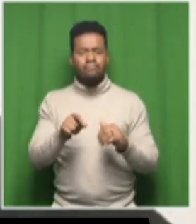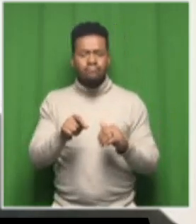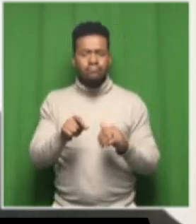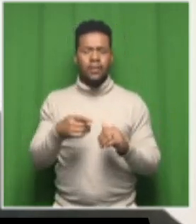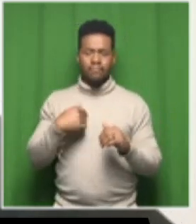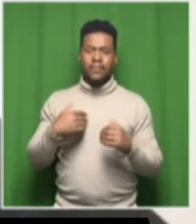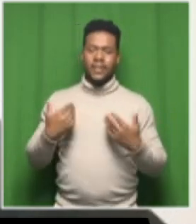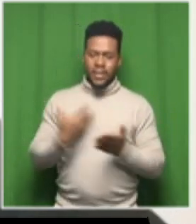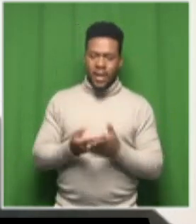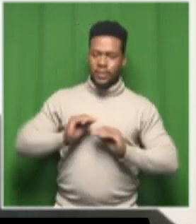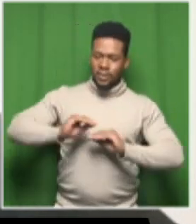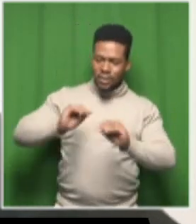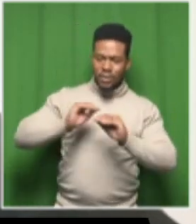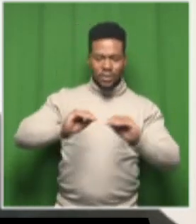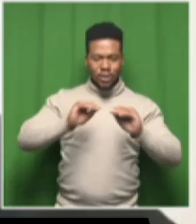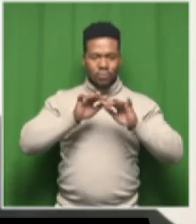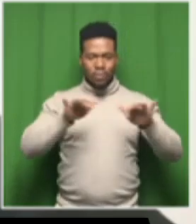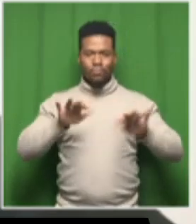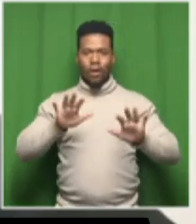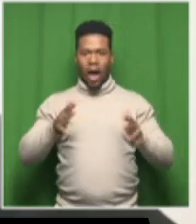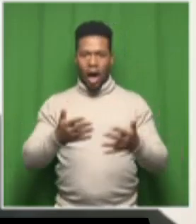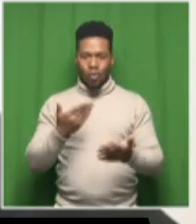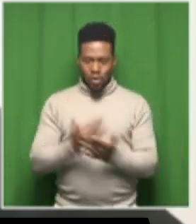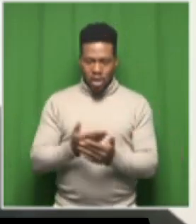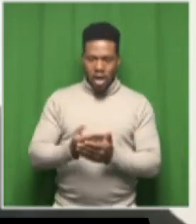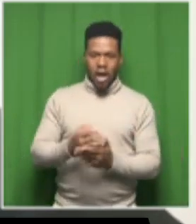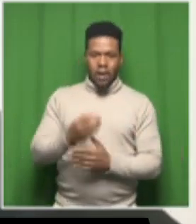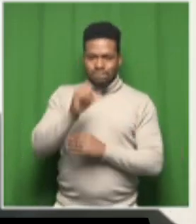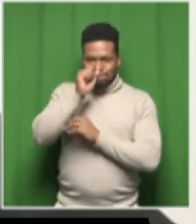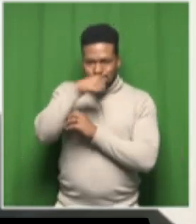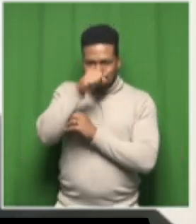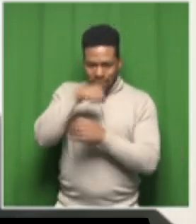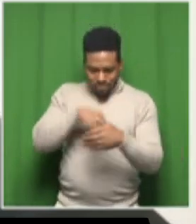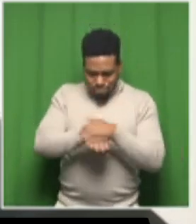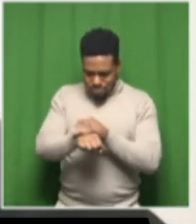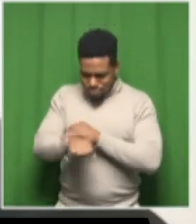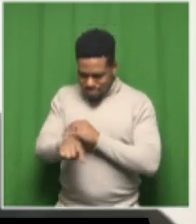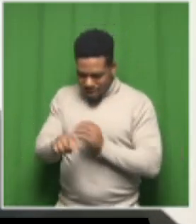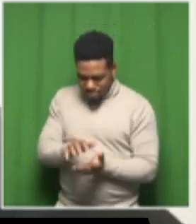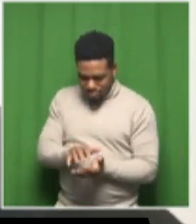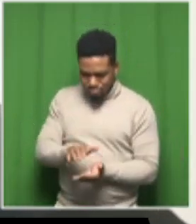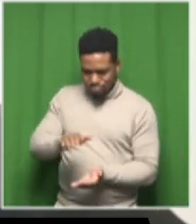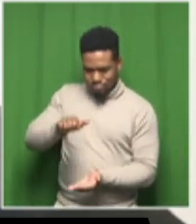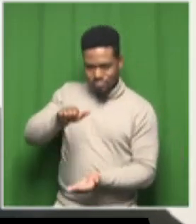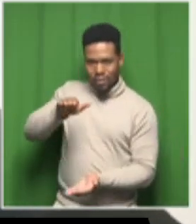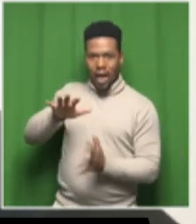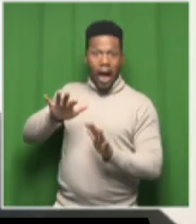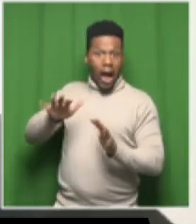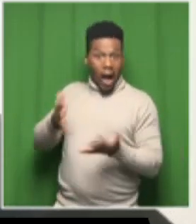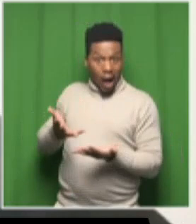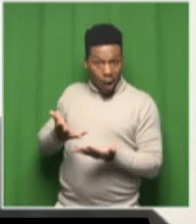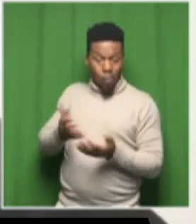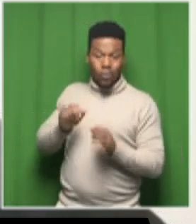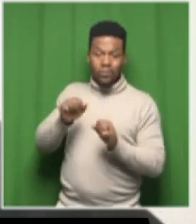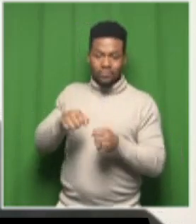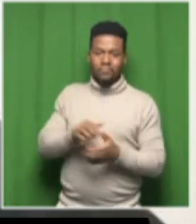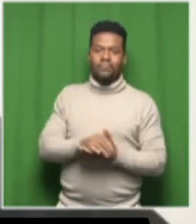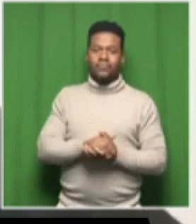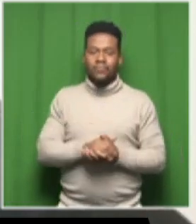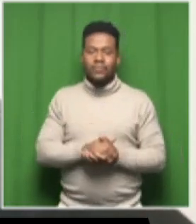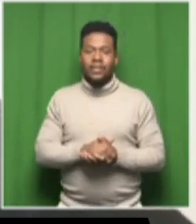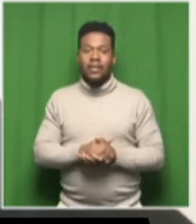on how to raise their pigs on a right way by firstly explaining the types of breed they can